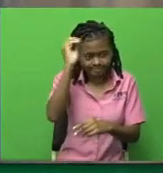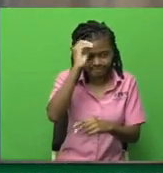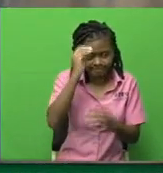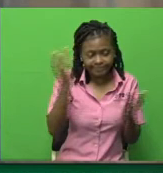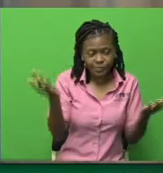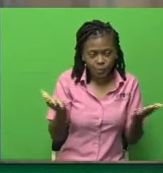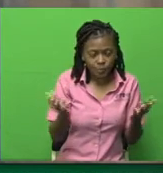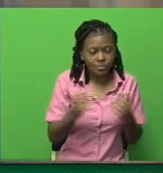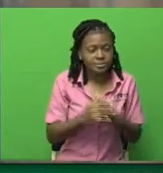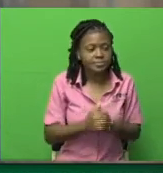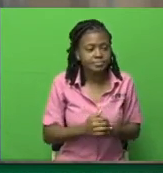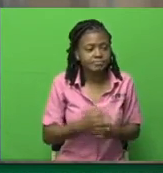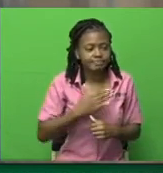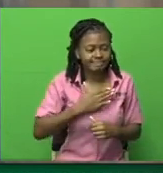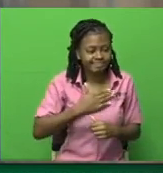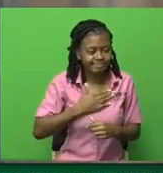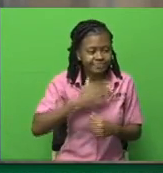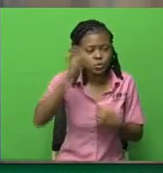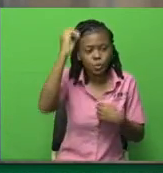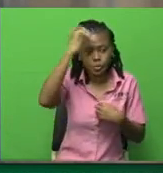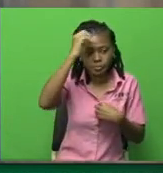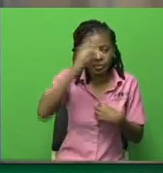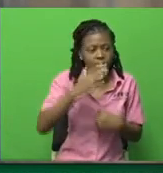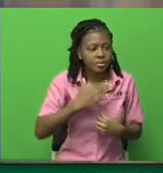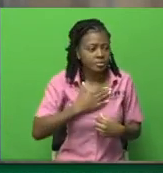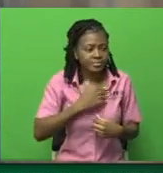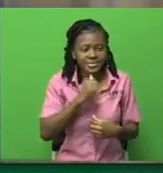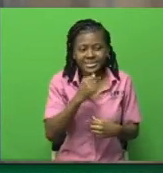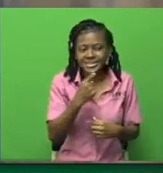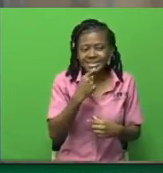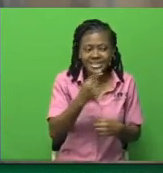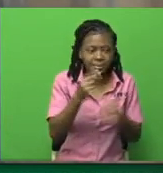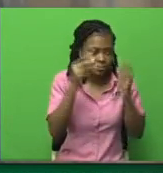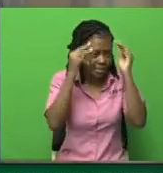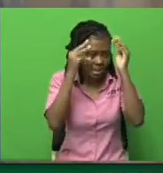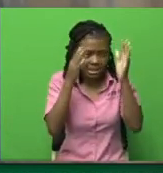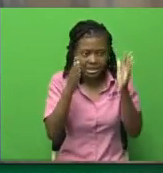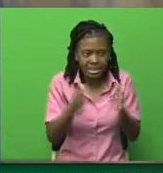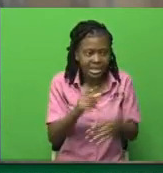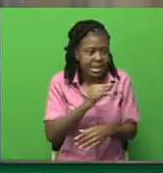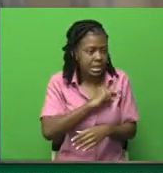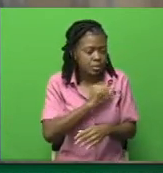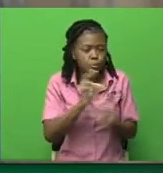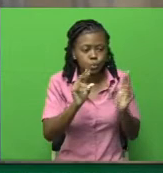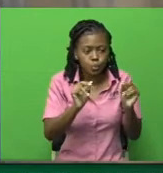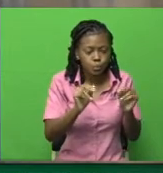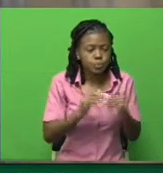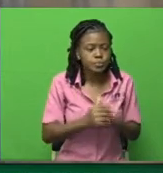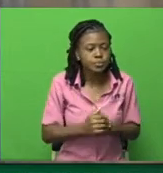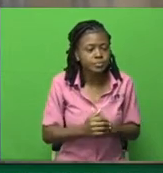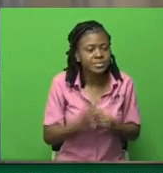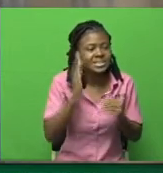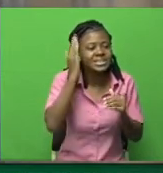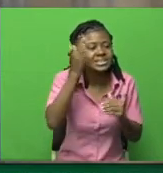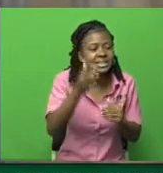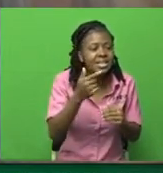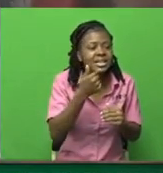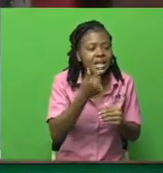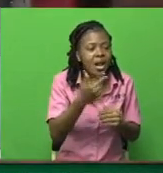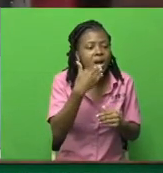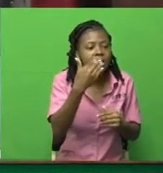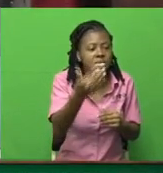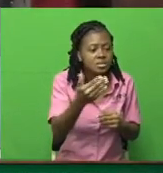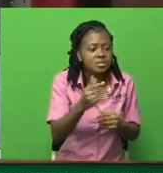that is how I view it in my view I have not said that the minister is guilty of any of this I Ruled I've asked you to withdraw it and find another